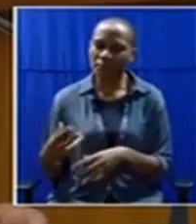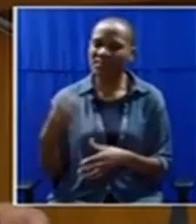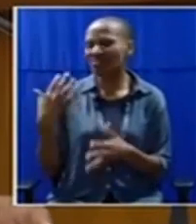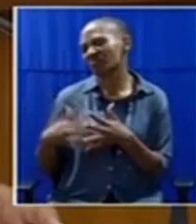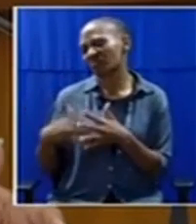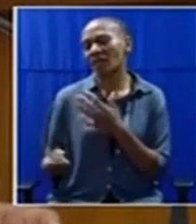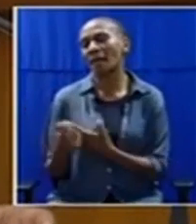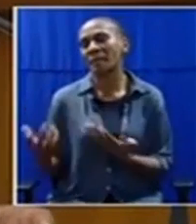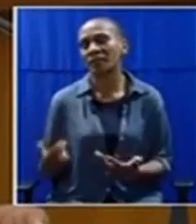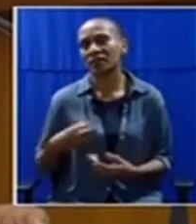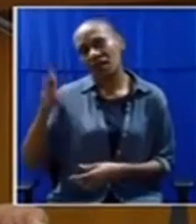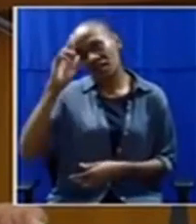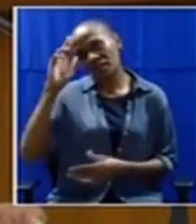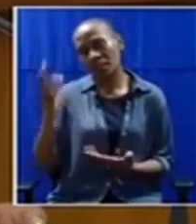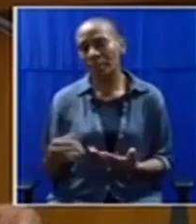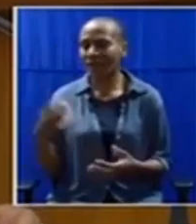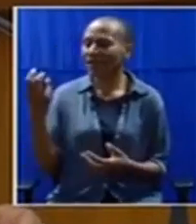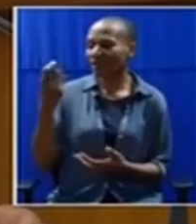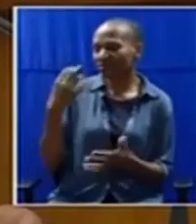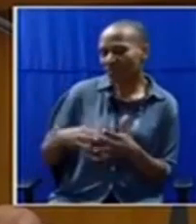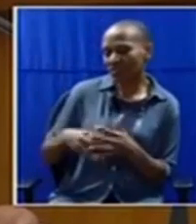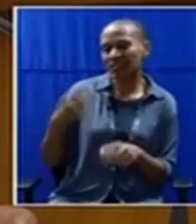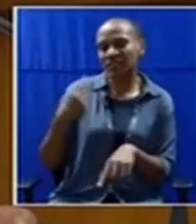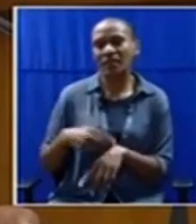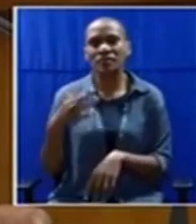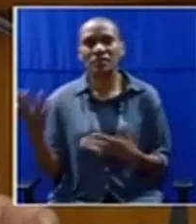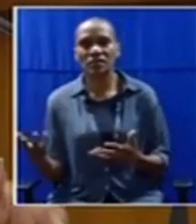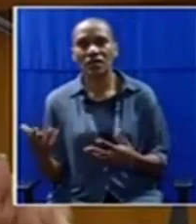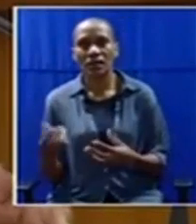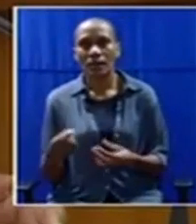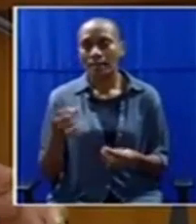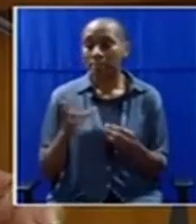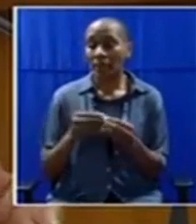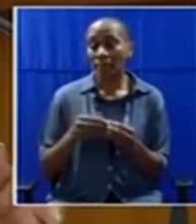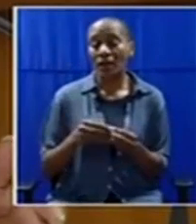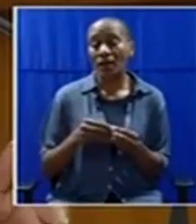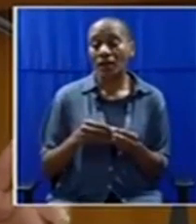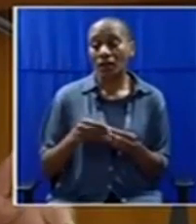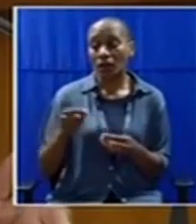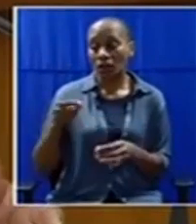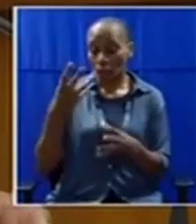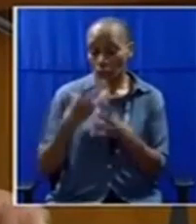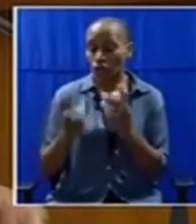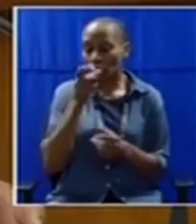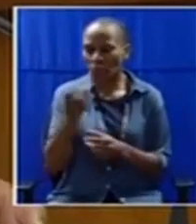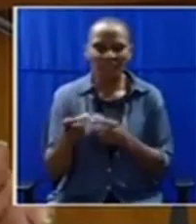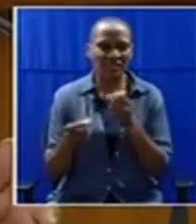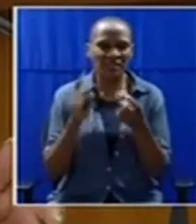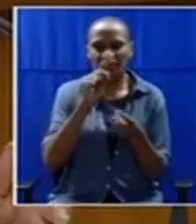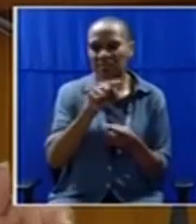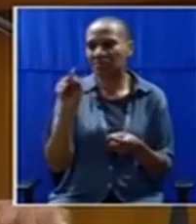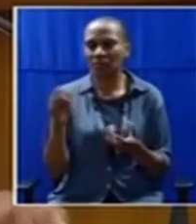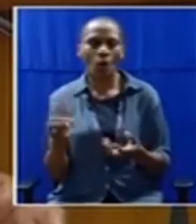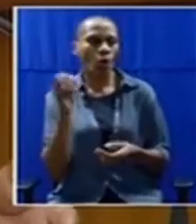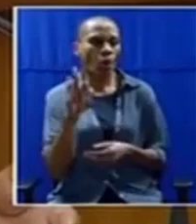years. We remember humorous moments such as Honorable Member Withdraw Delela and Honorable Member, I do